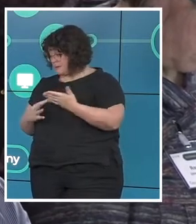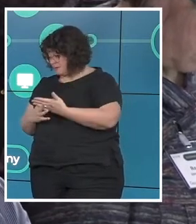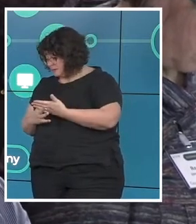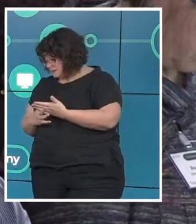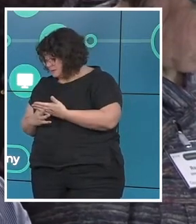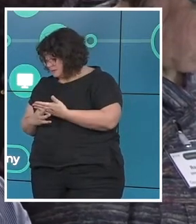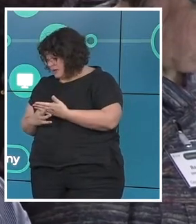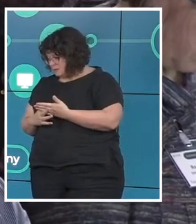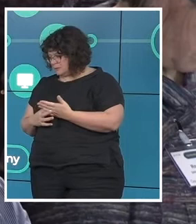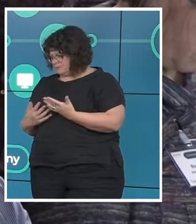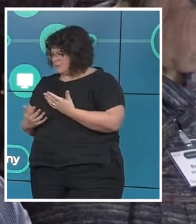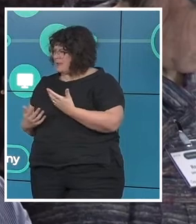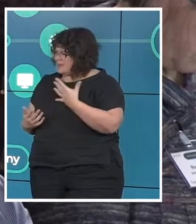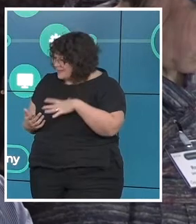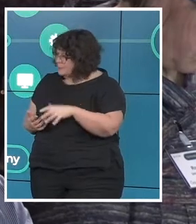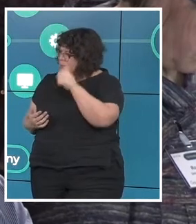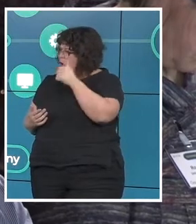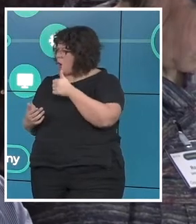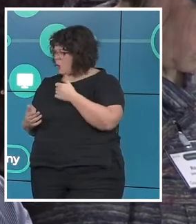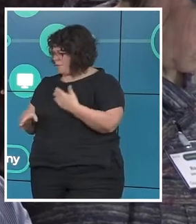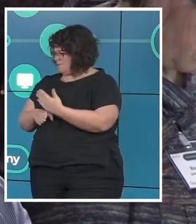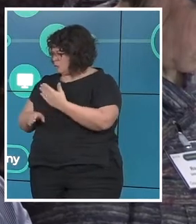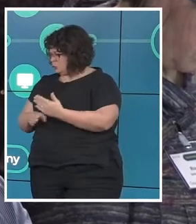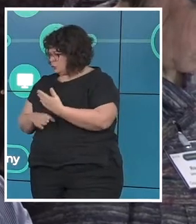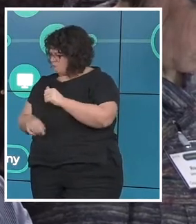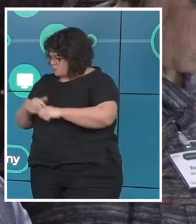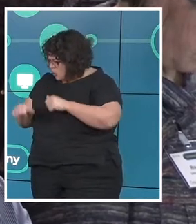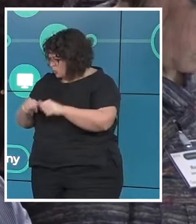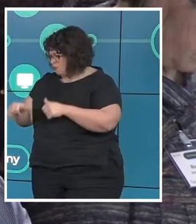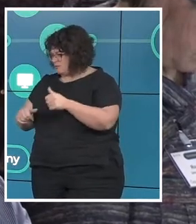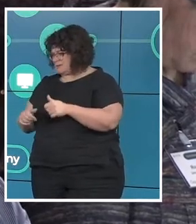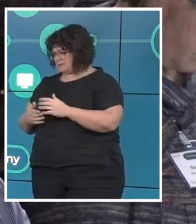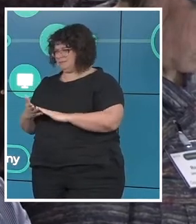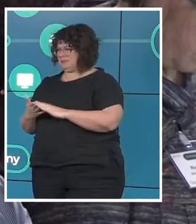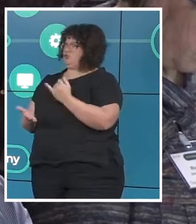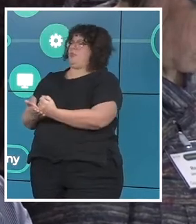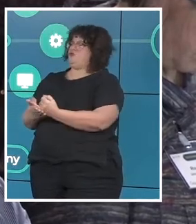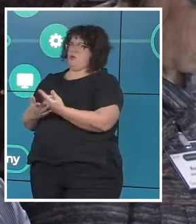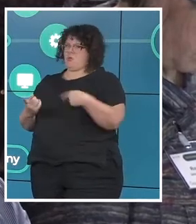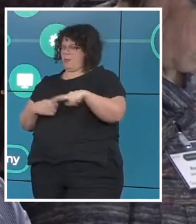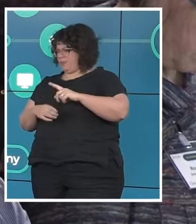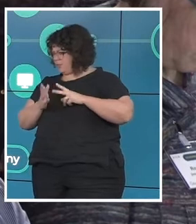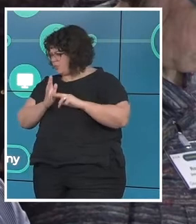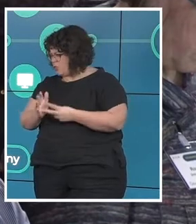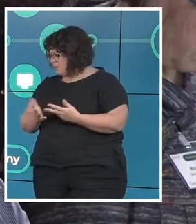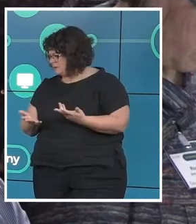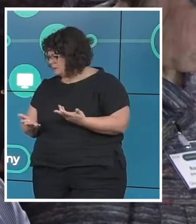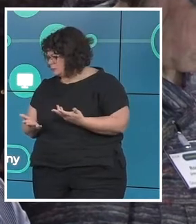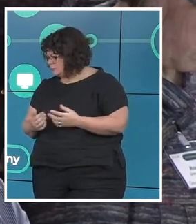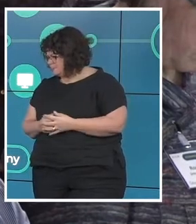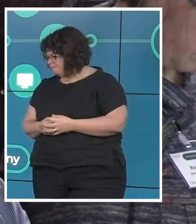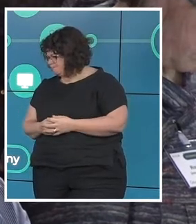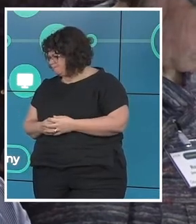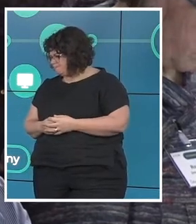policy. You know, sitting in what the pair of us have seen events, and you sat there making a list, just going, right, okay, we need to